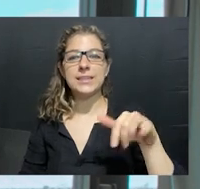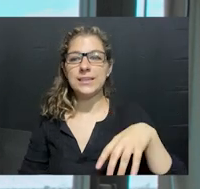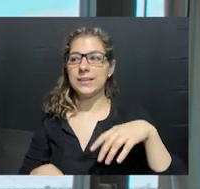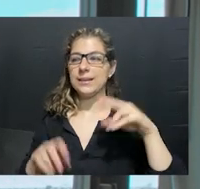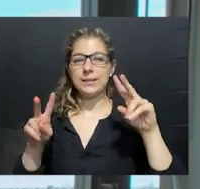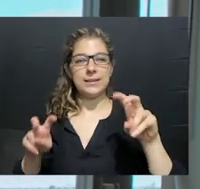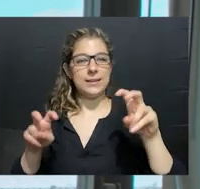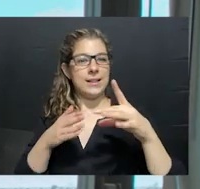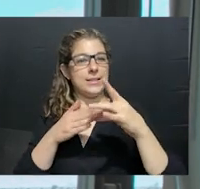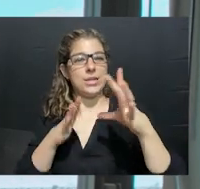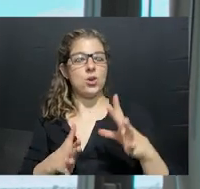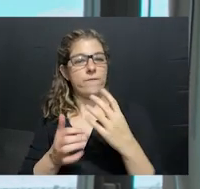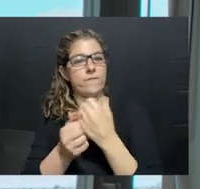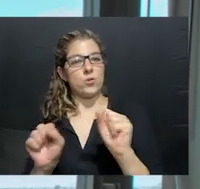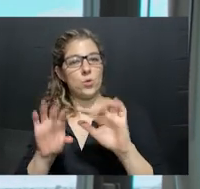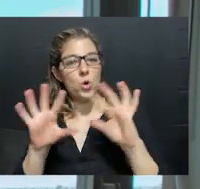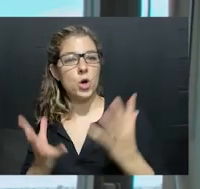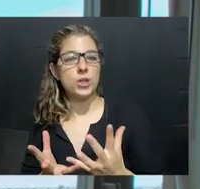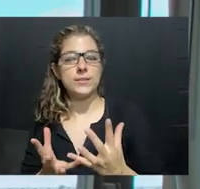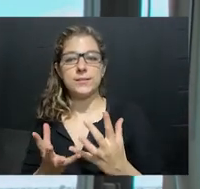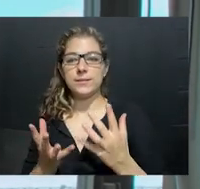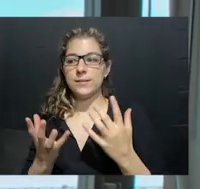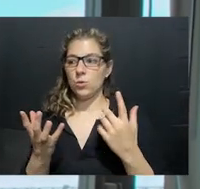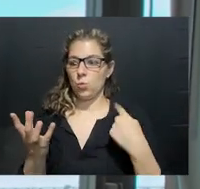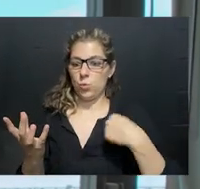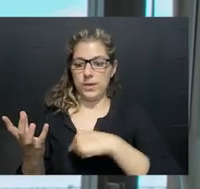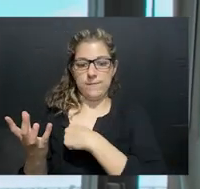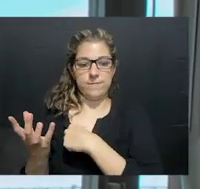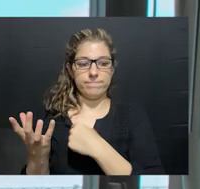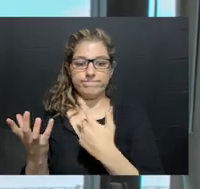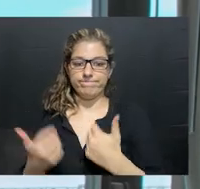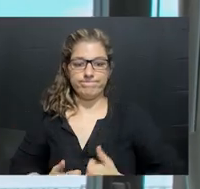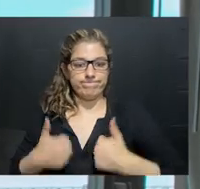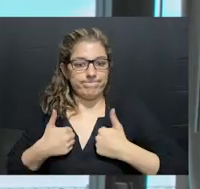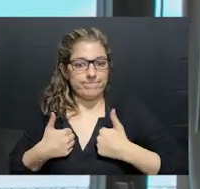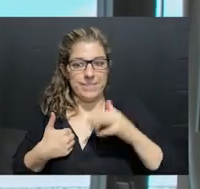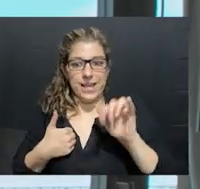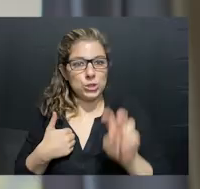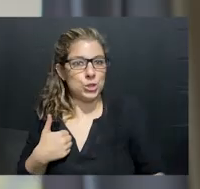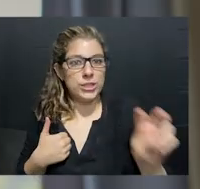the so-called leader of the free world. In many ways, we've lived up to that